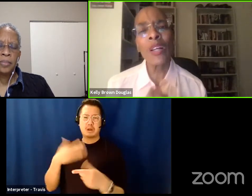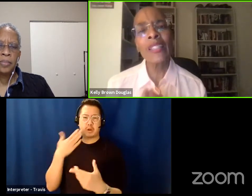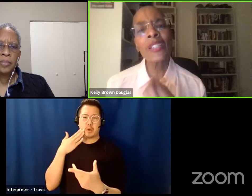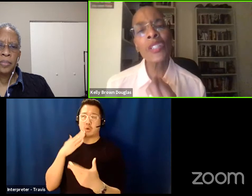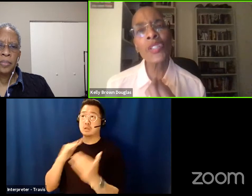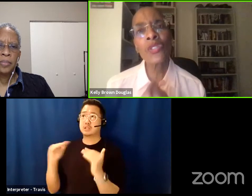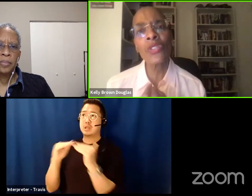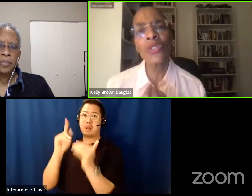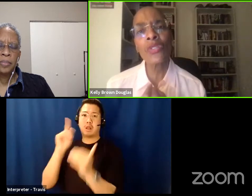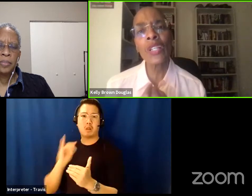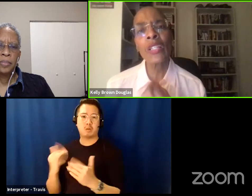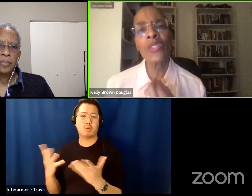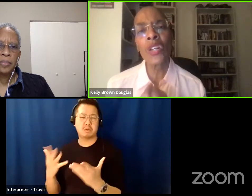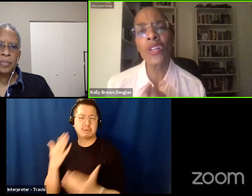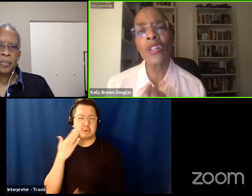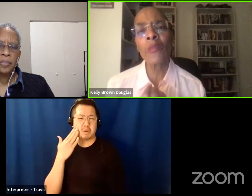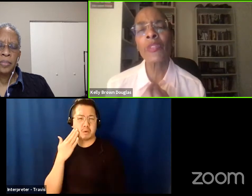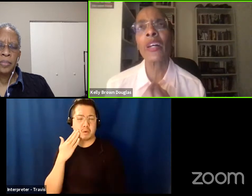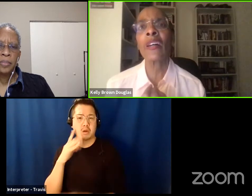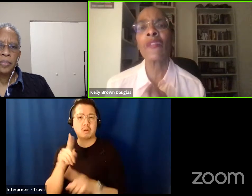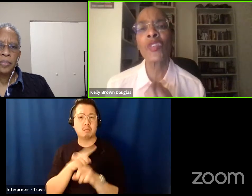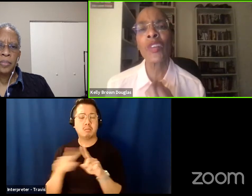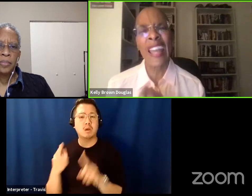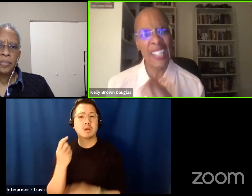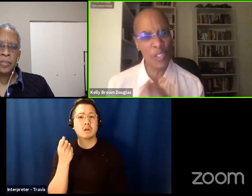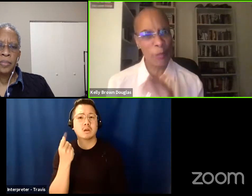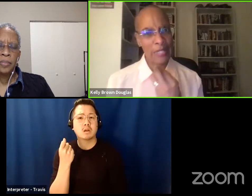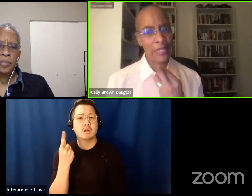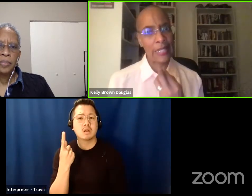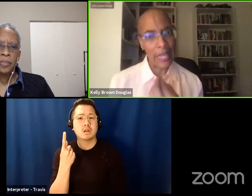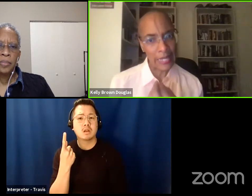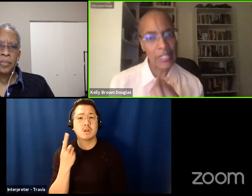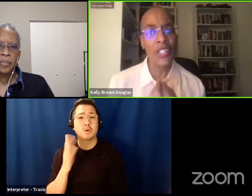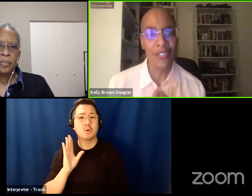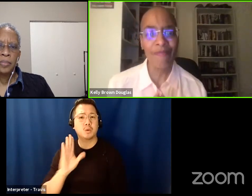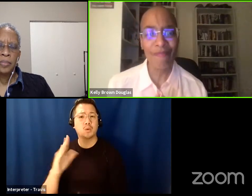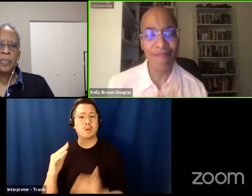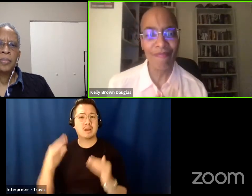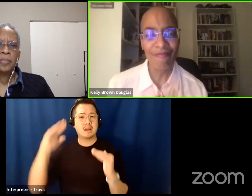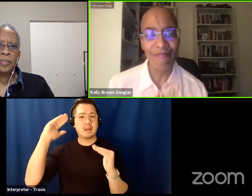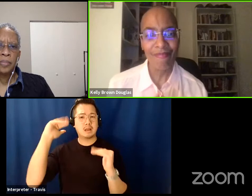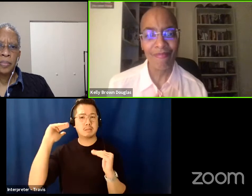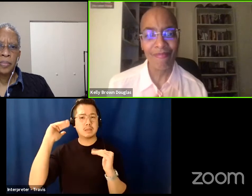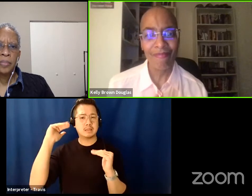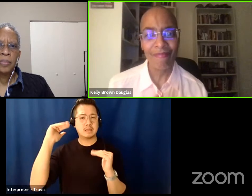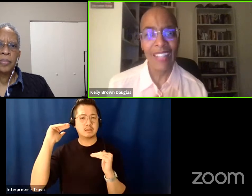But what does it do in terms of your expectation